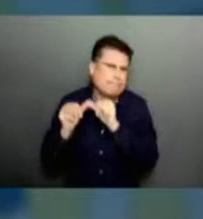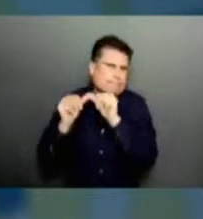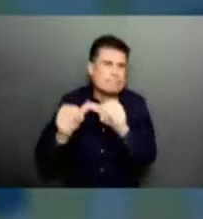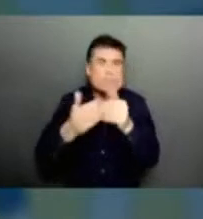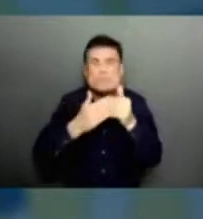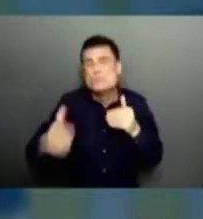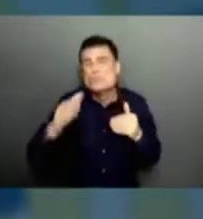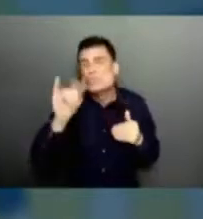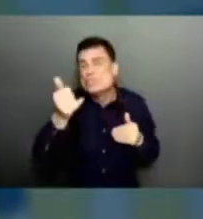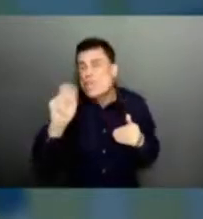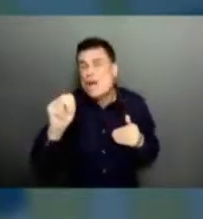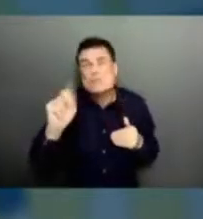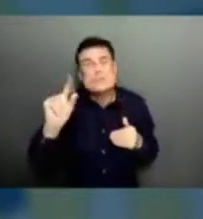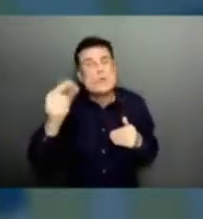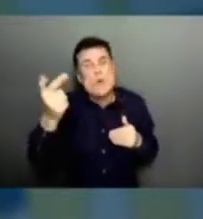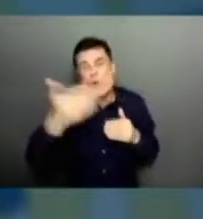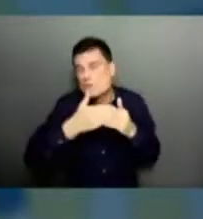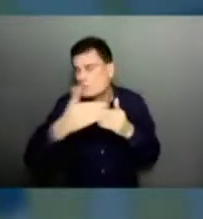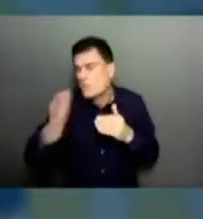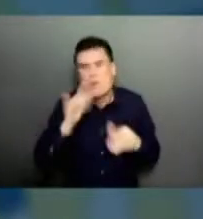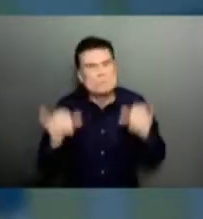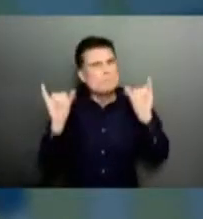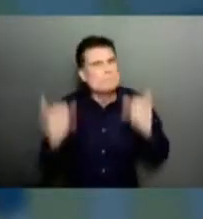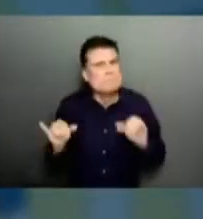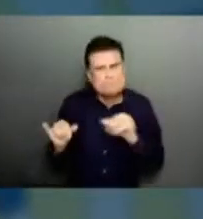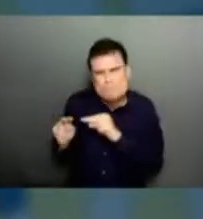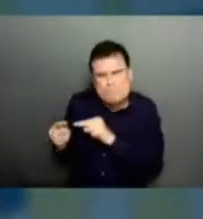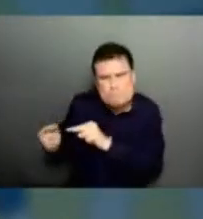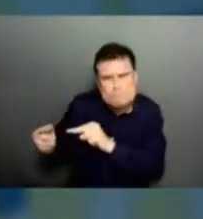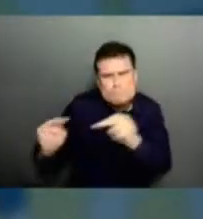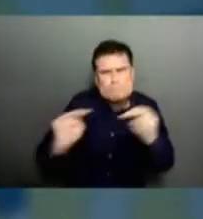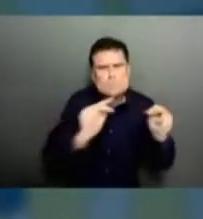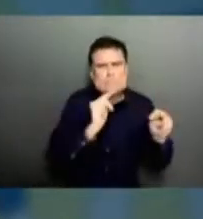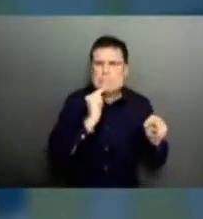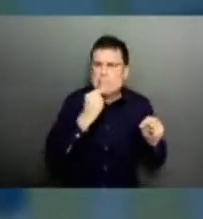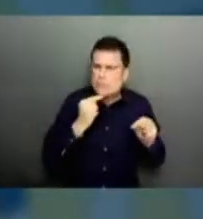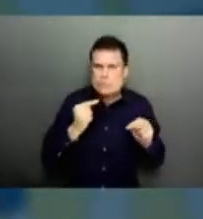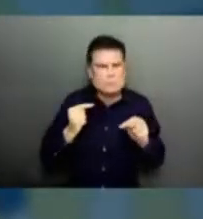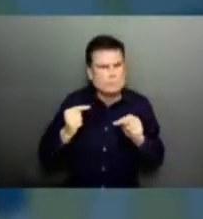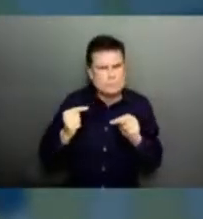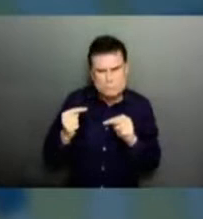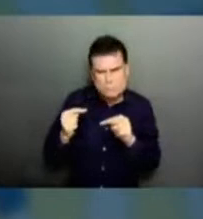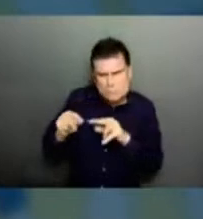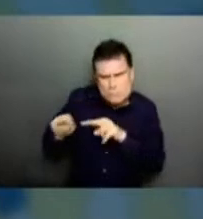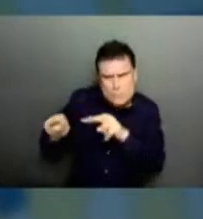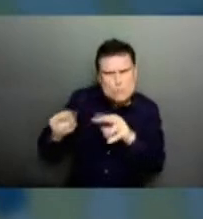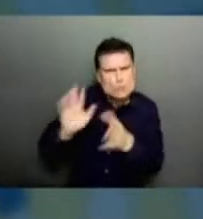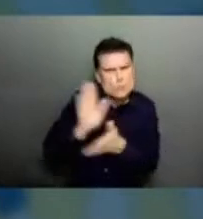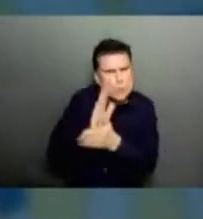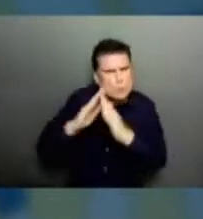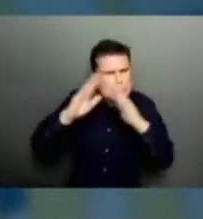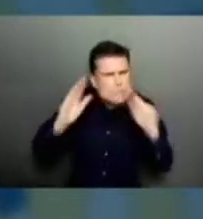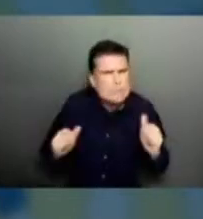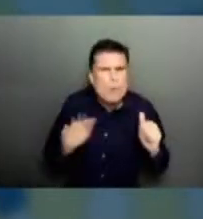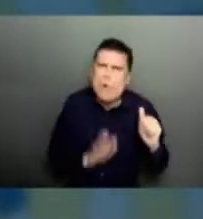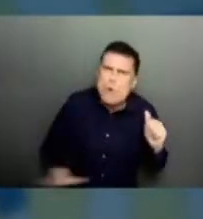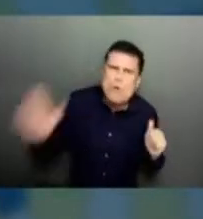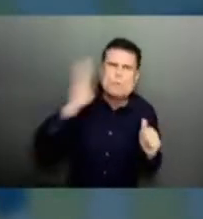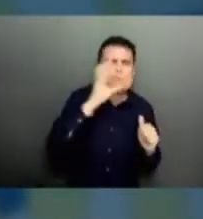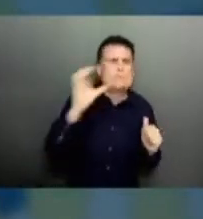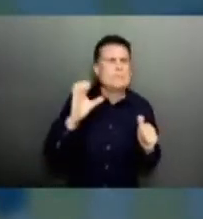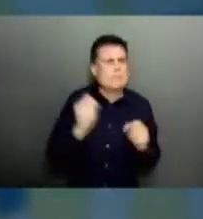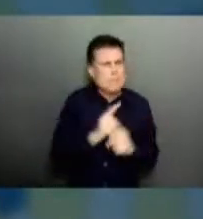moving on about some of the comparators that we like to present around how we are doing compared to other